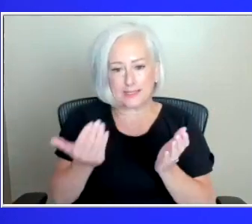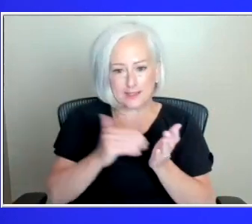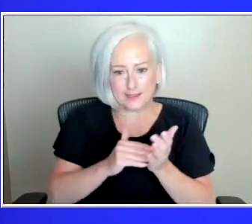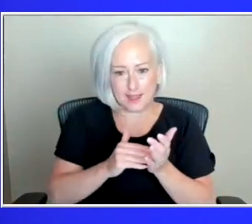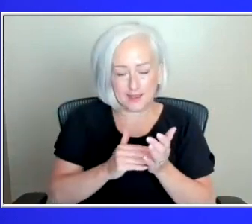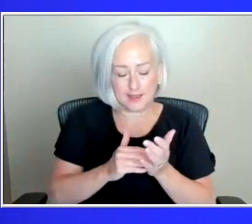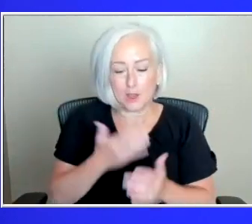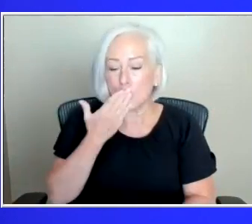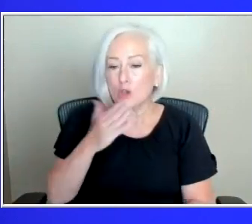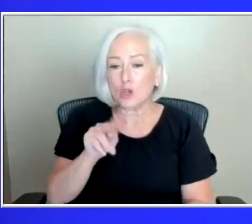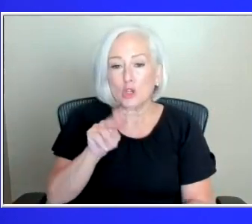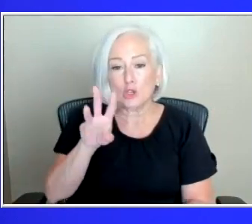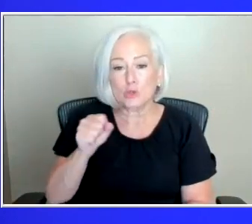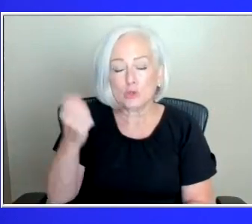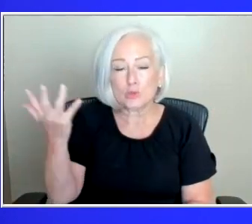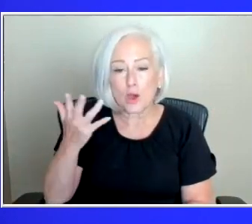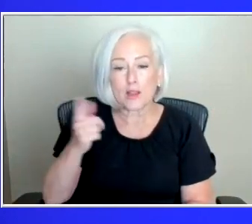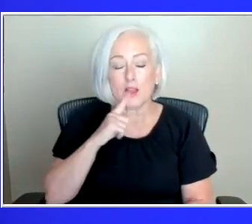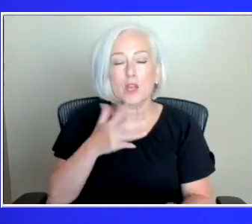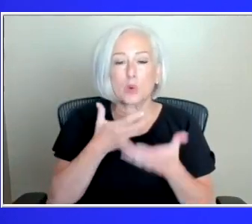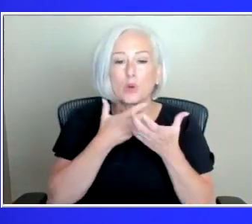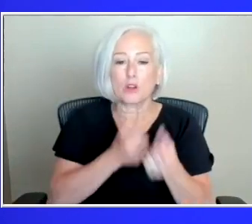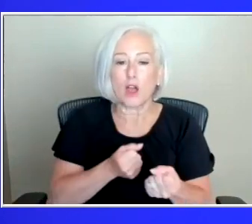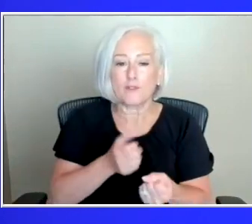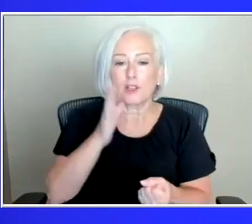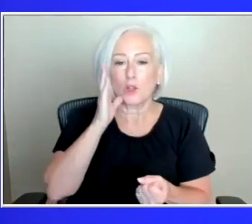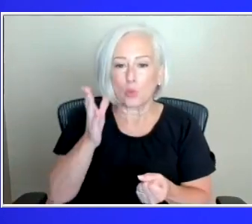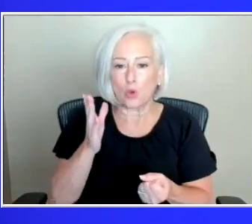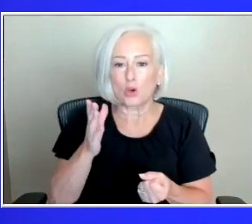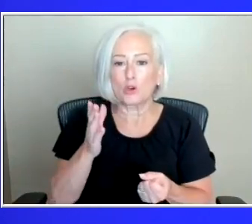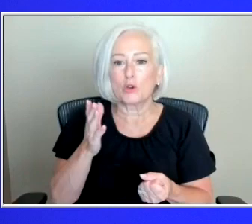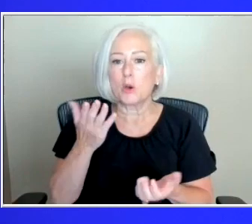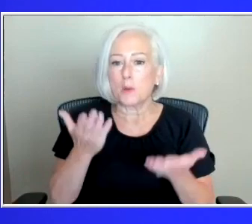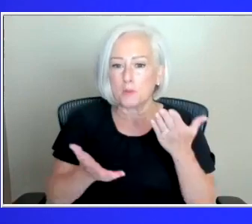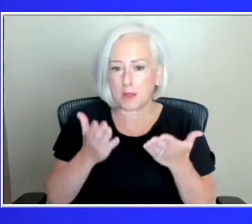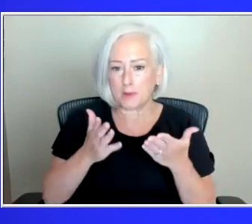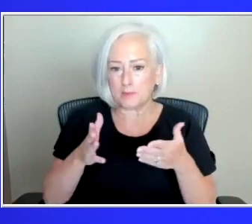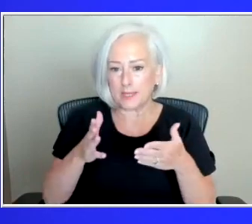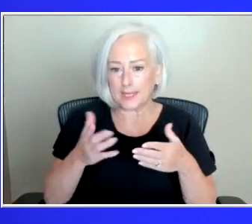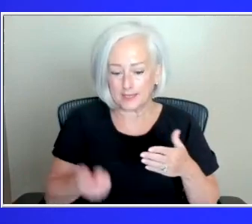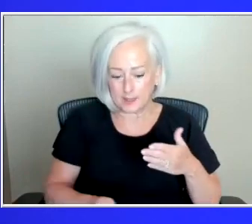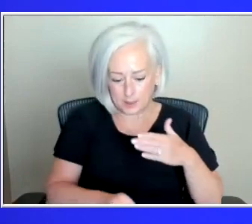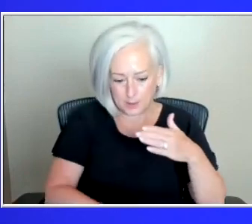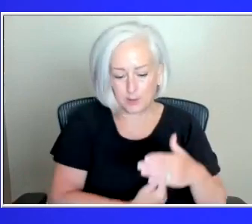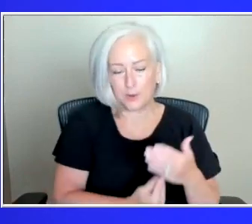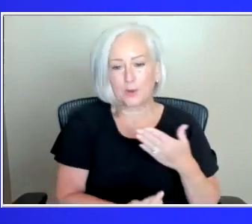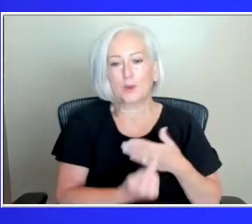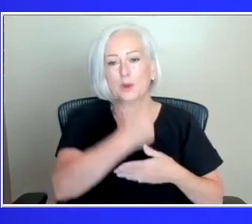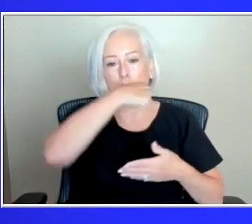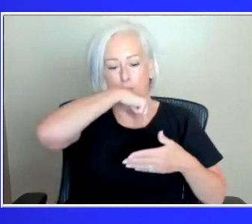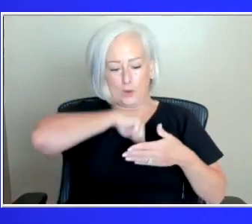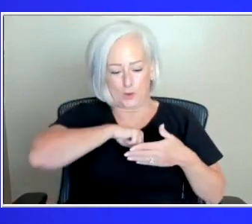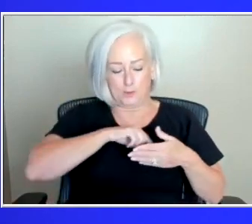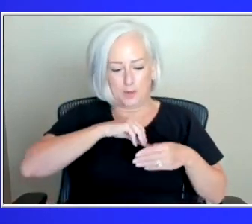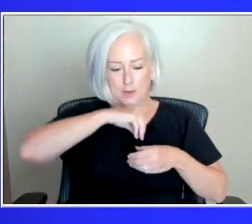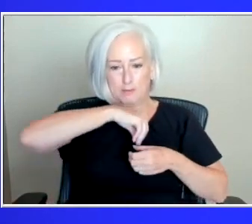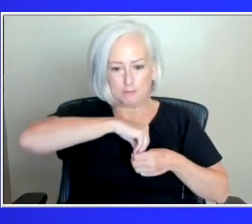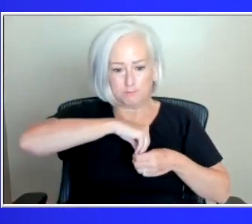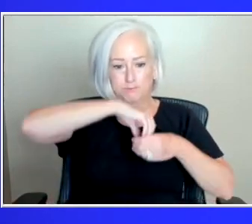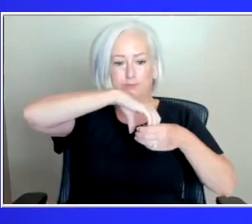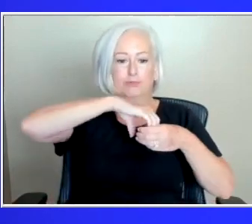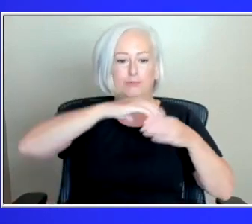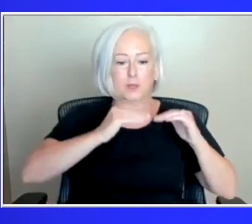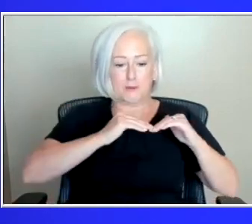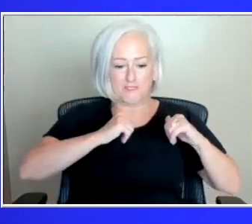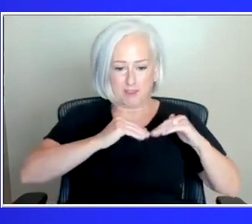that we are pretty confident we're going to be able to put at least another one back inside in the same fashion we just did by putting a valve inside her